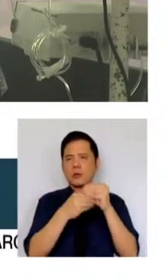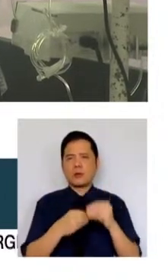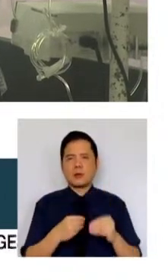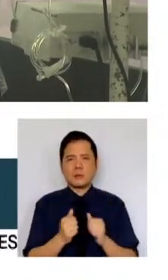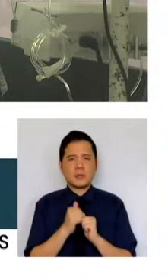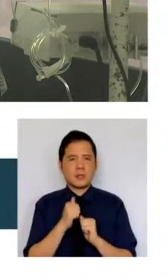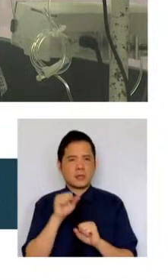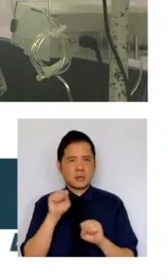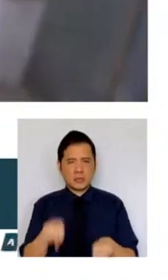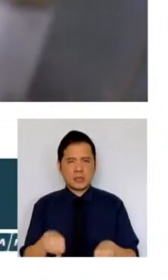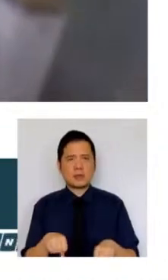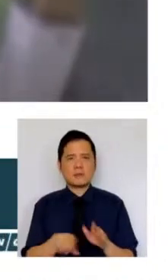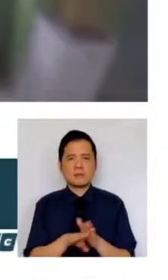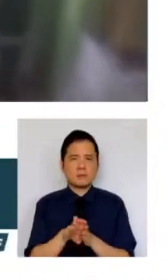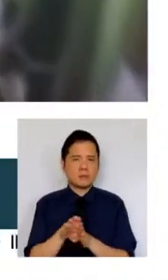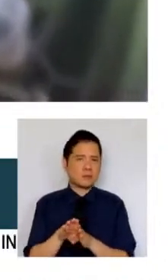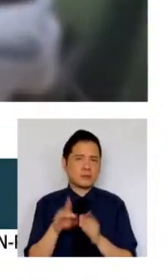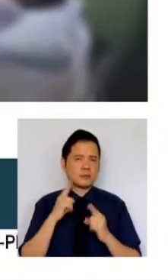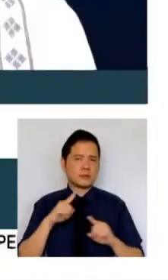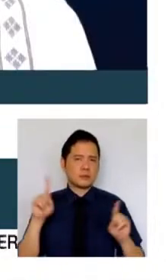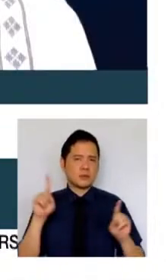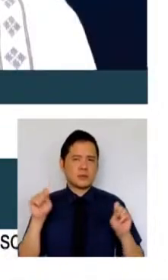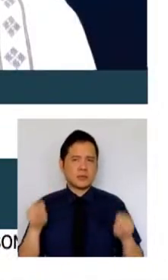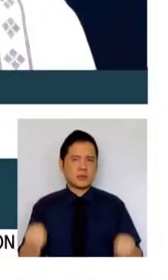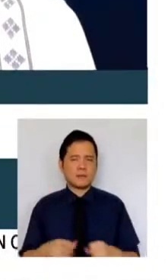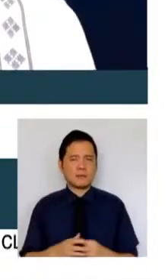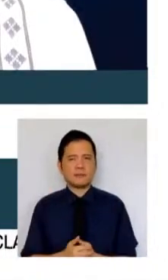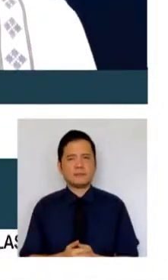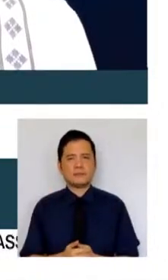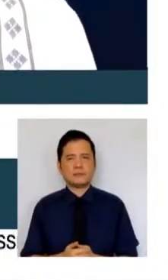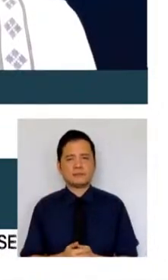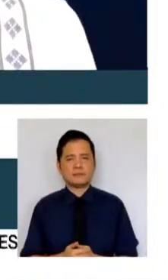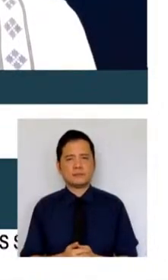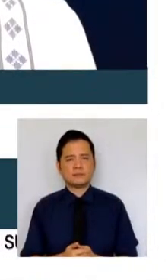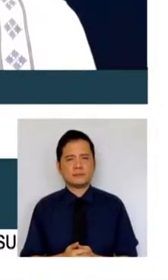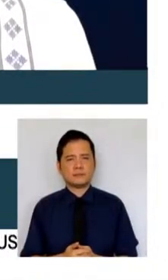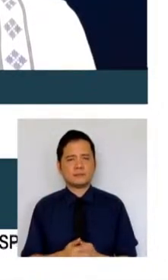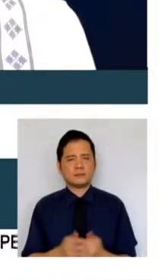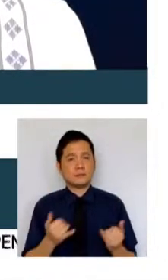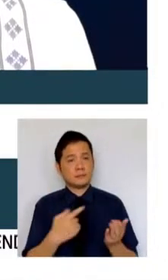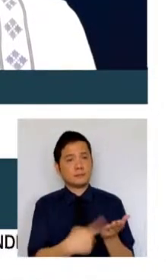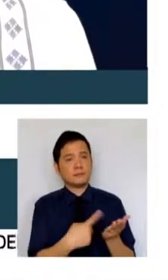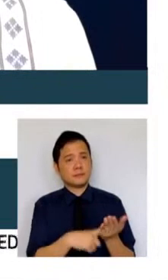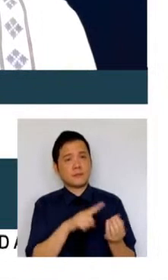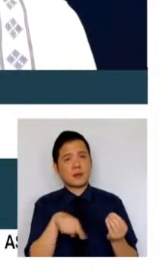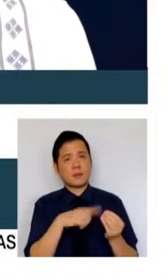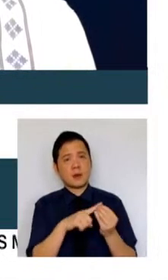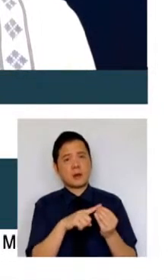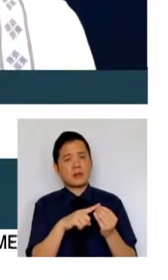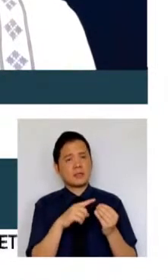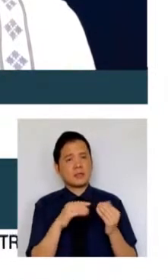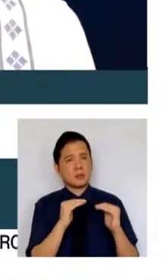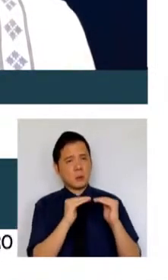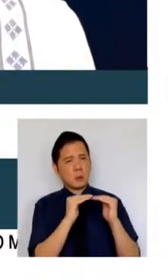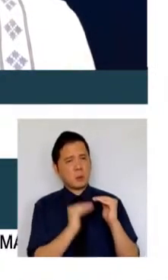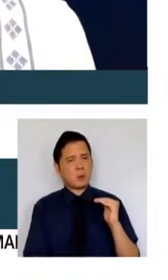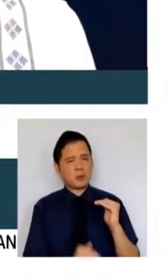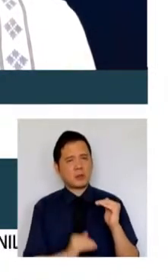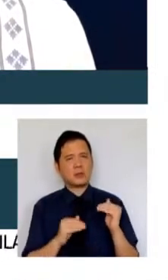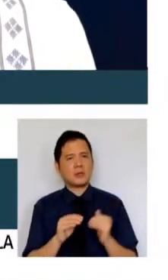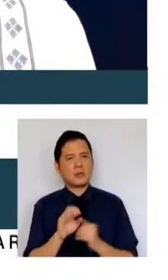with the crisis. I want to talk about the inequalities. There were many, Chairman Balisakan, and there were many even before the pandemic